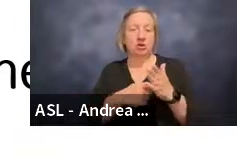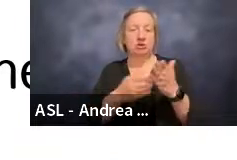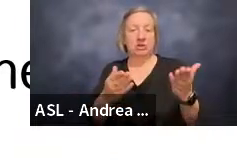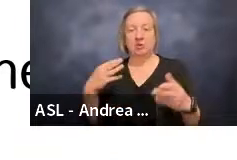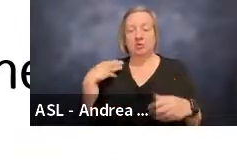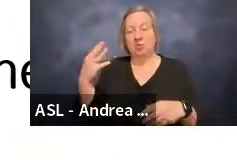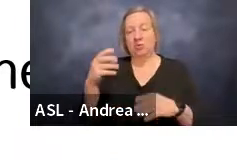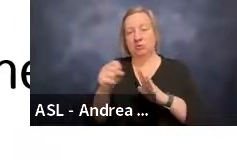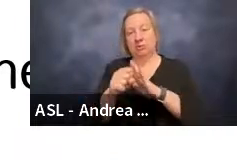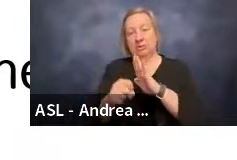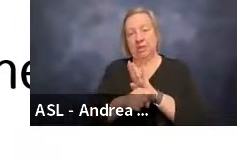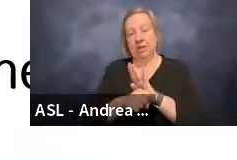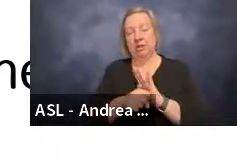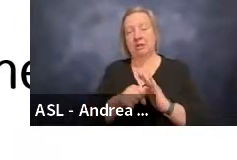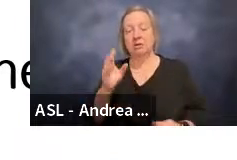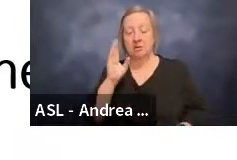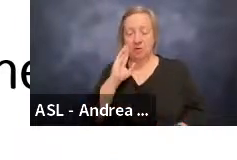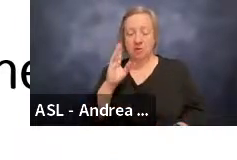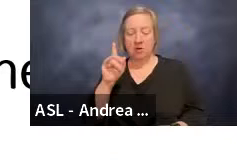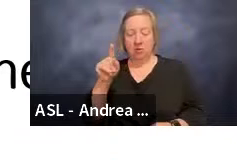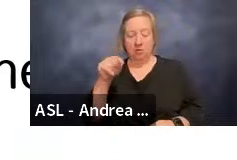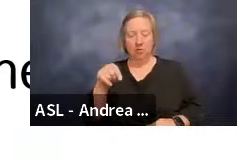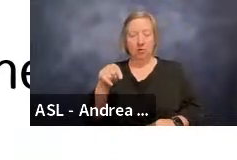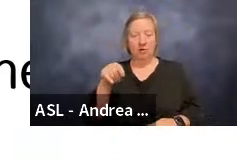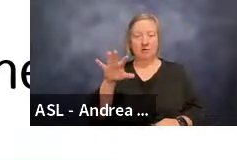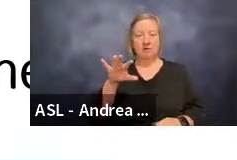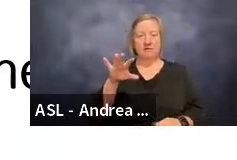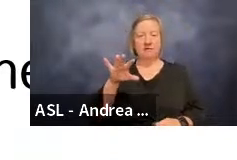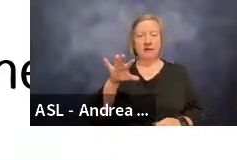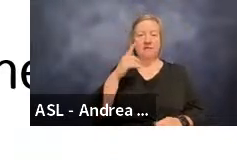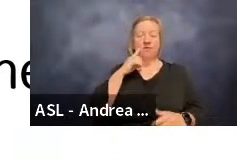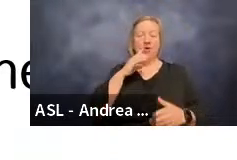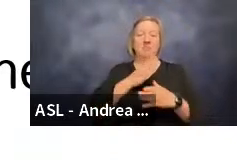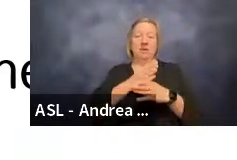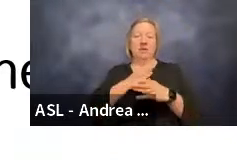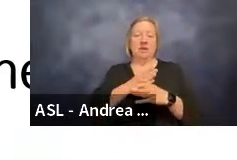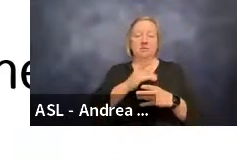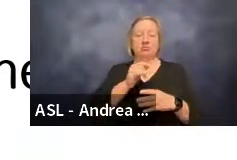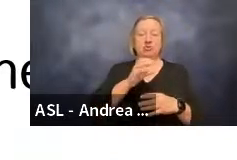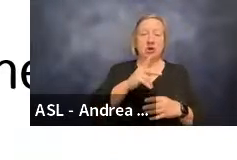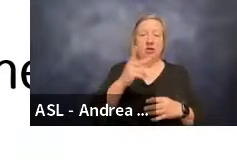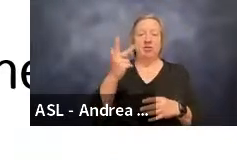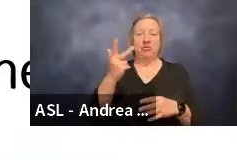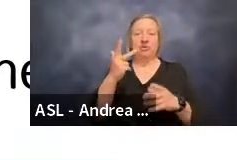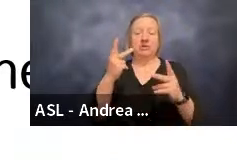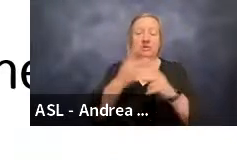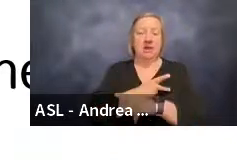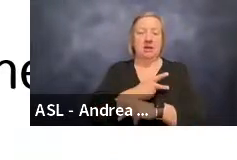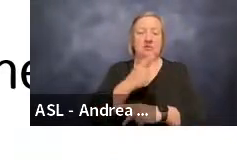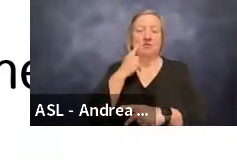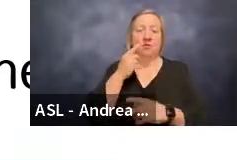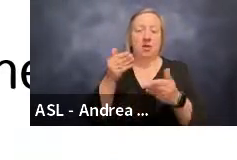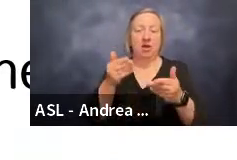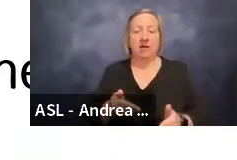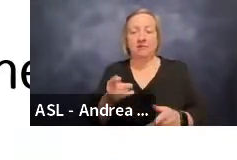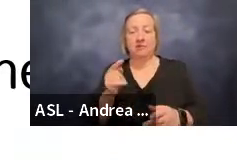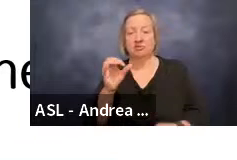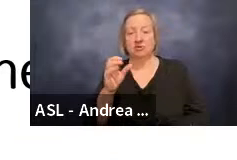Washington State, which would be at that about 1.5 for medium duty and 3 times for heavy duty